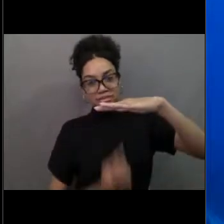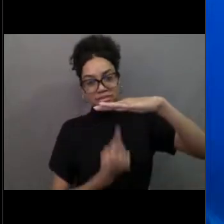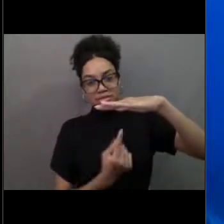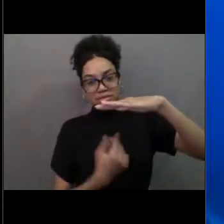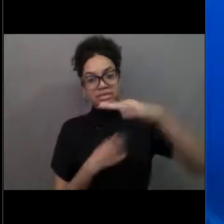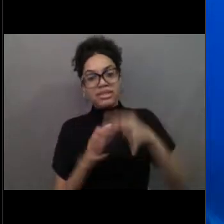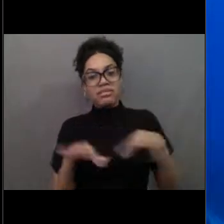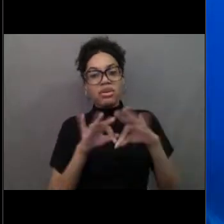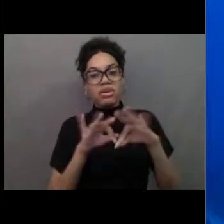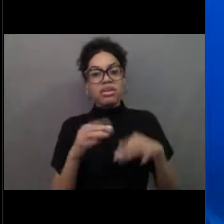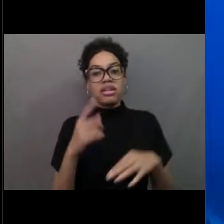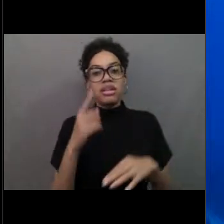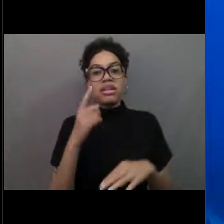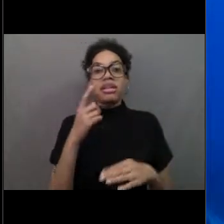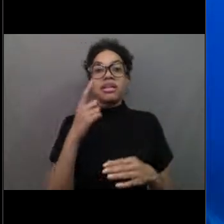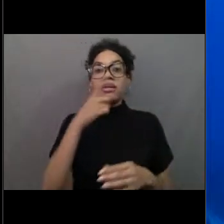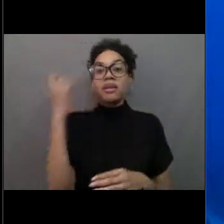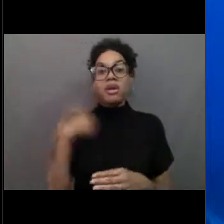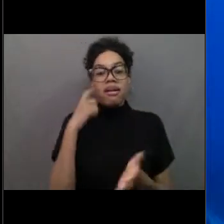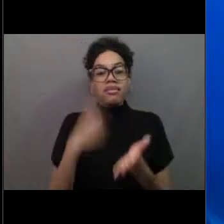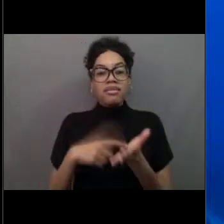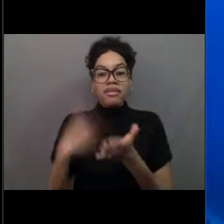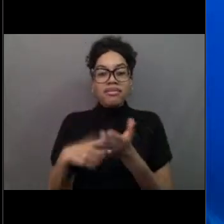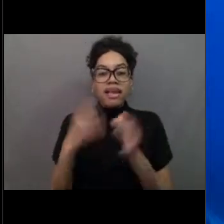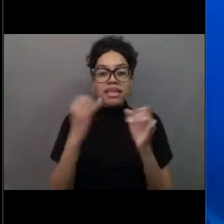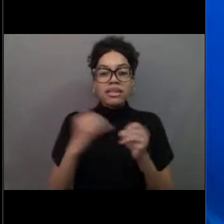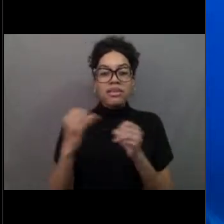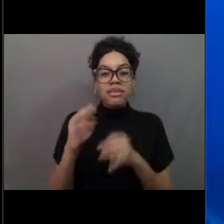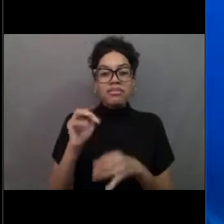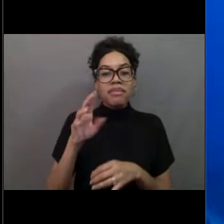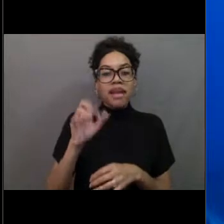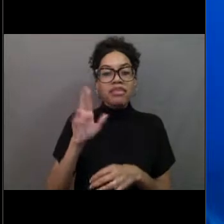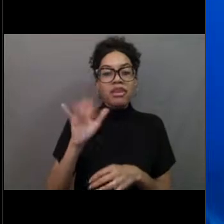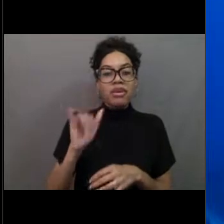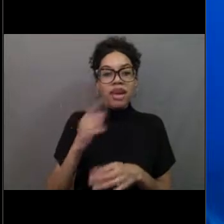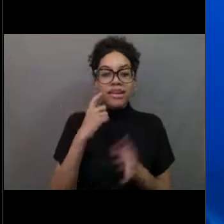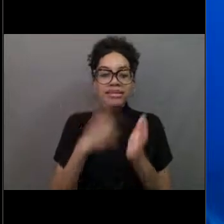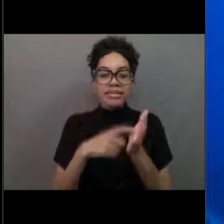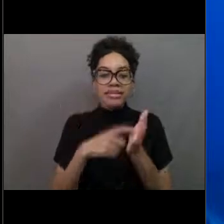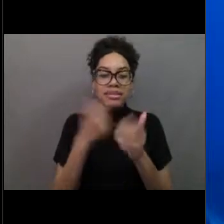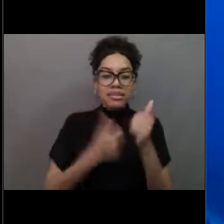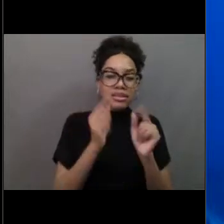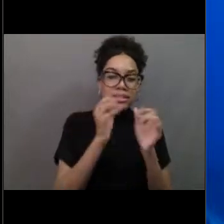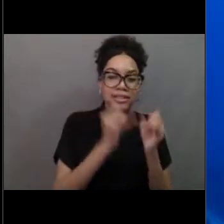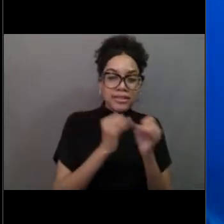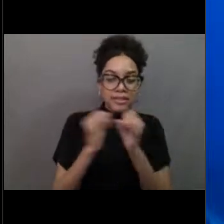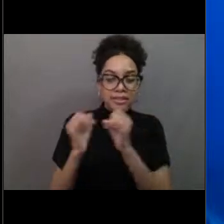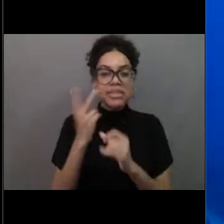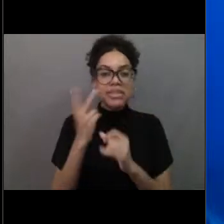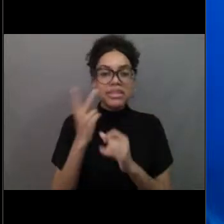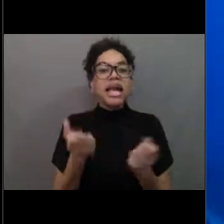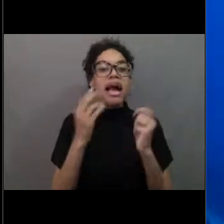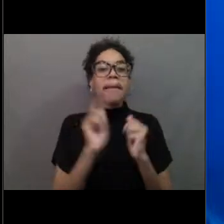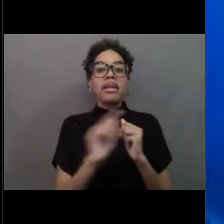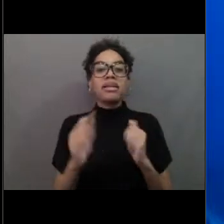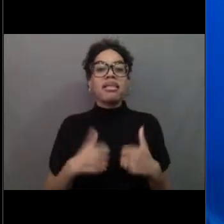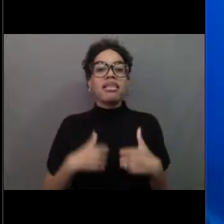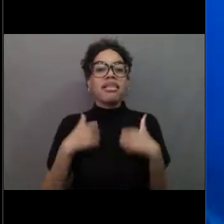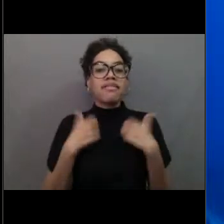marker, and we try to identify individual manta rays as much as possible to help understand how many of them live around the sanctuary. To date,